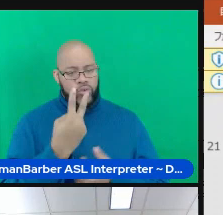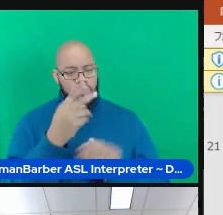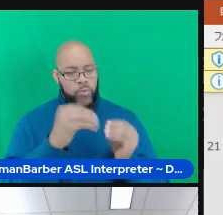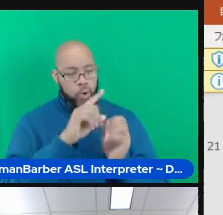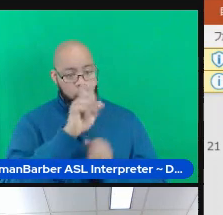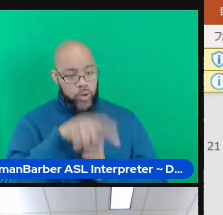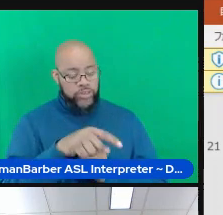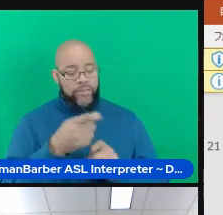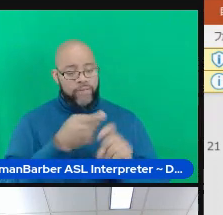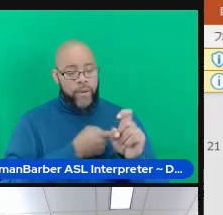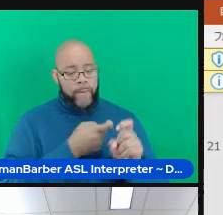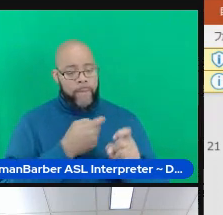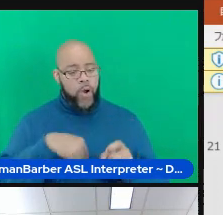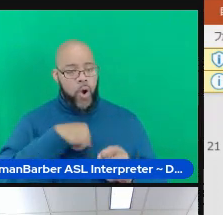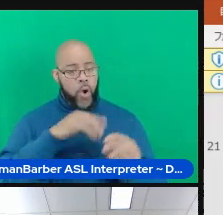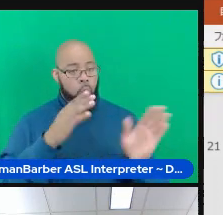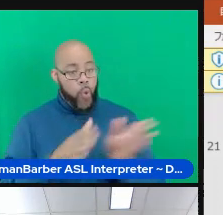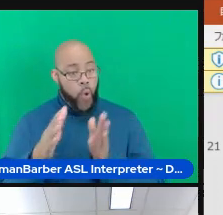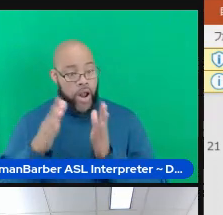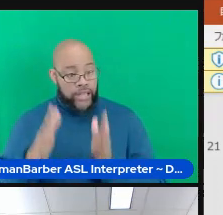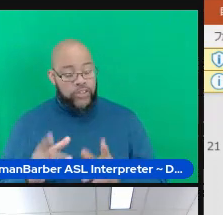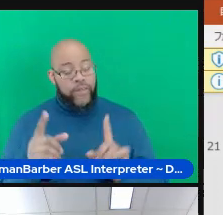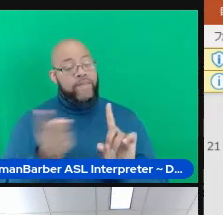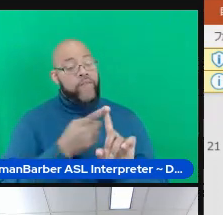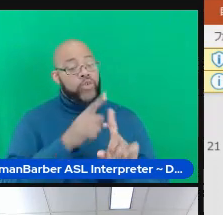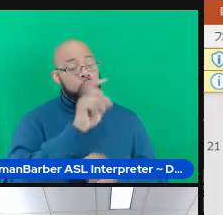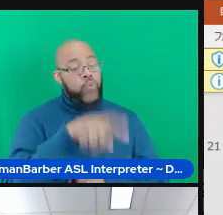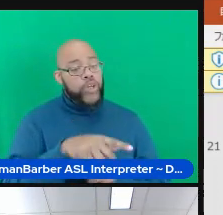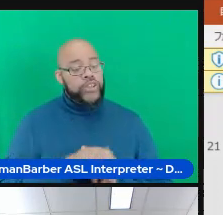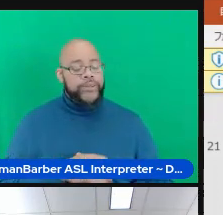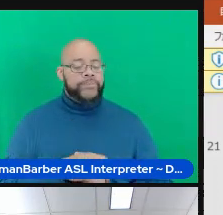actually from our organizers. So the first is